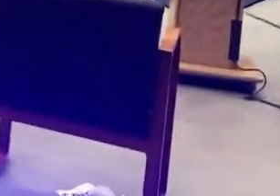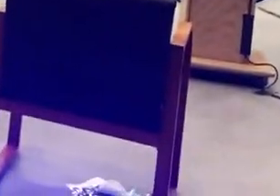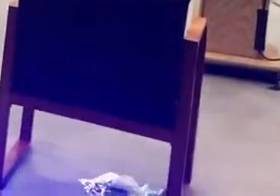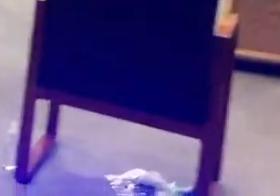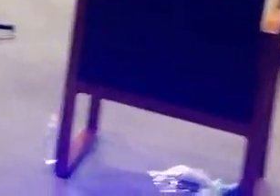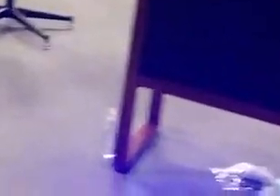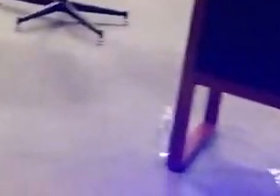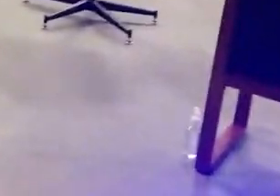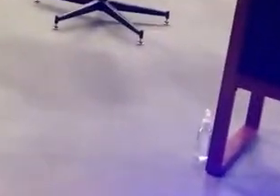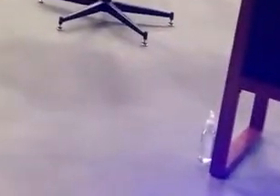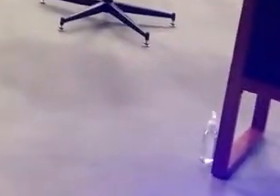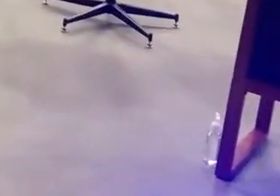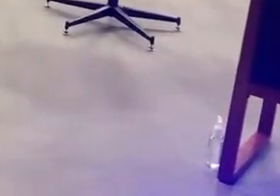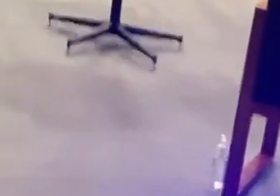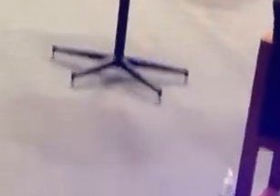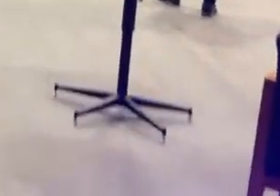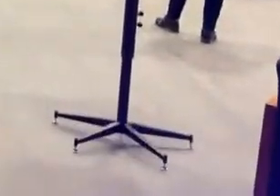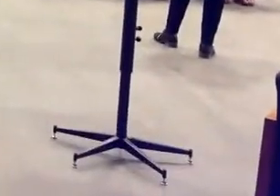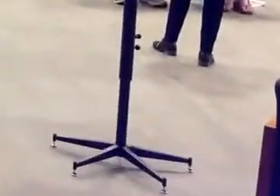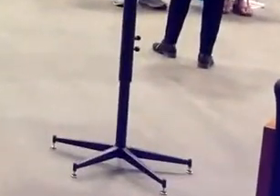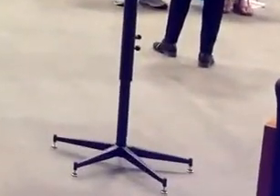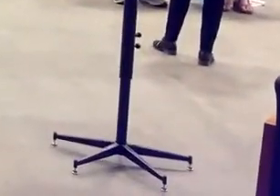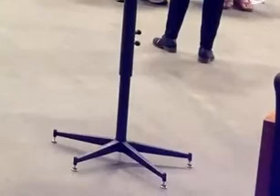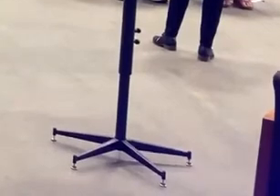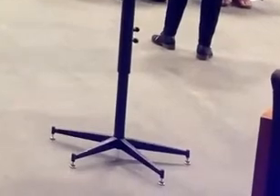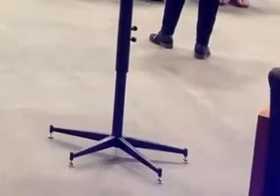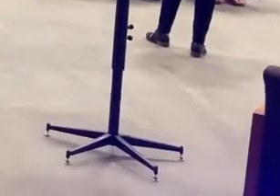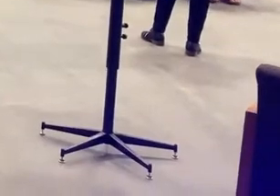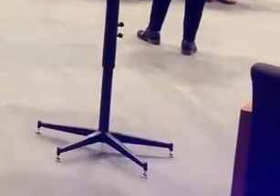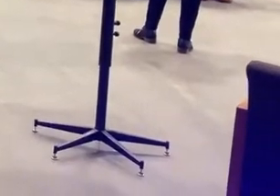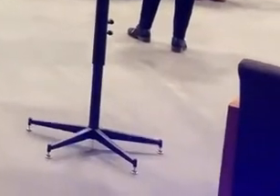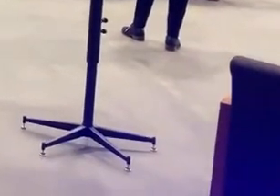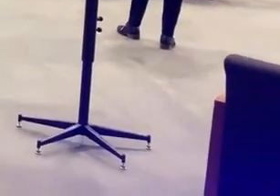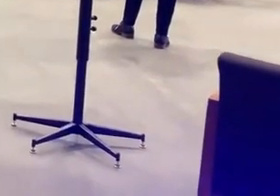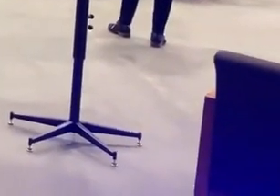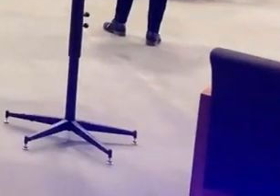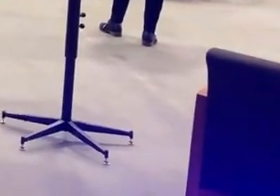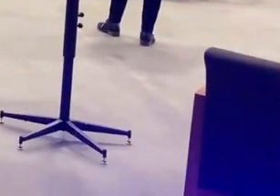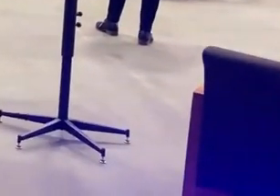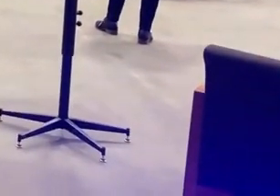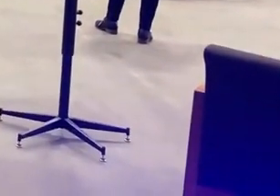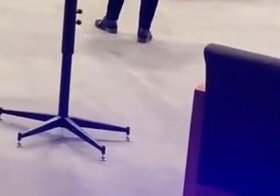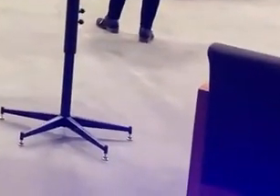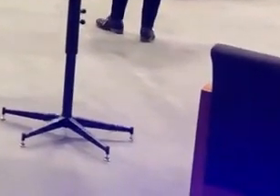Assistant Program, for providing our very special recessional music.